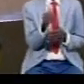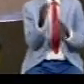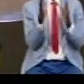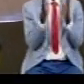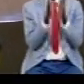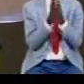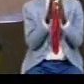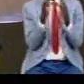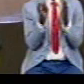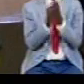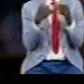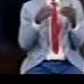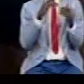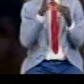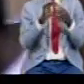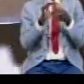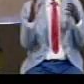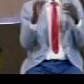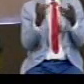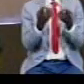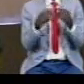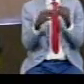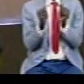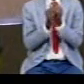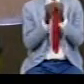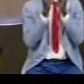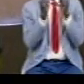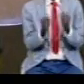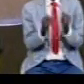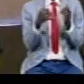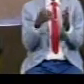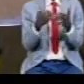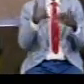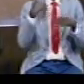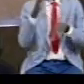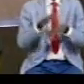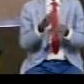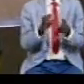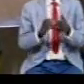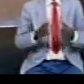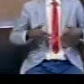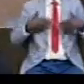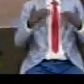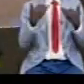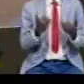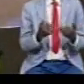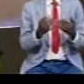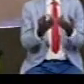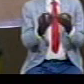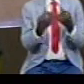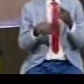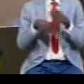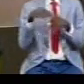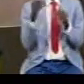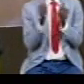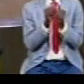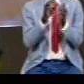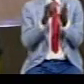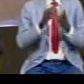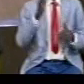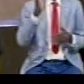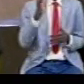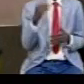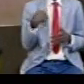It has touched your life, and you have received your miracle already. Begin to come out with your testimonies. We want to hear